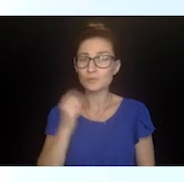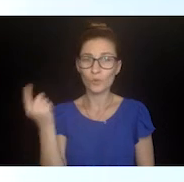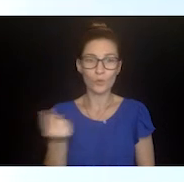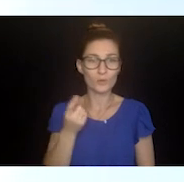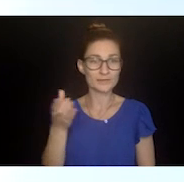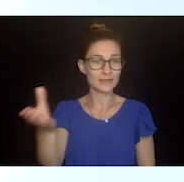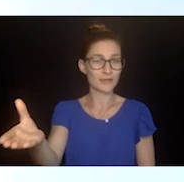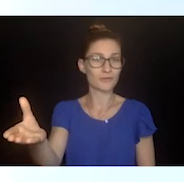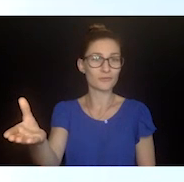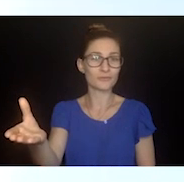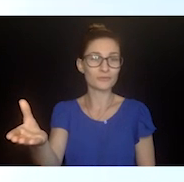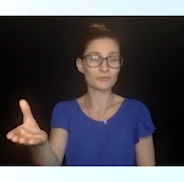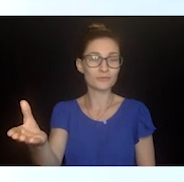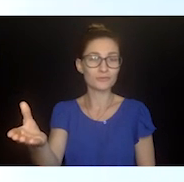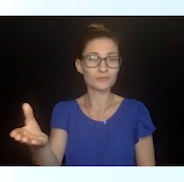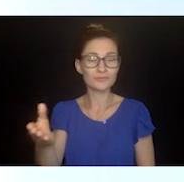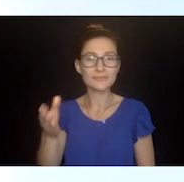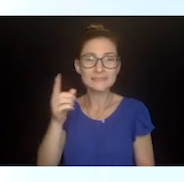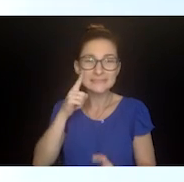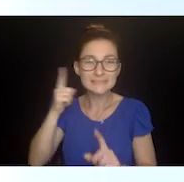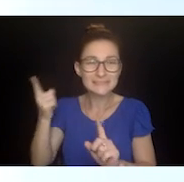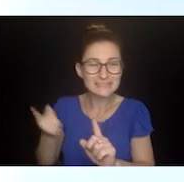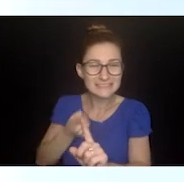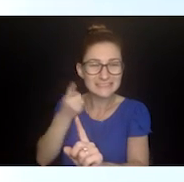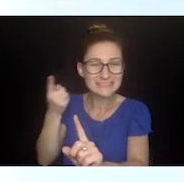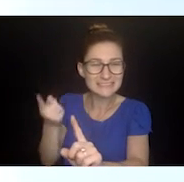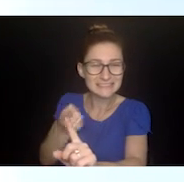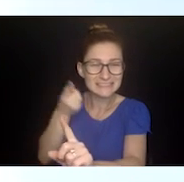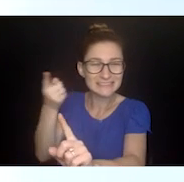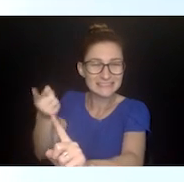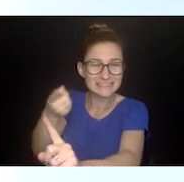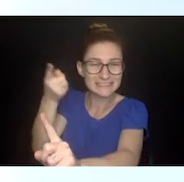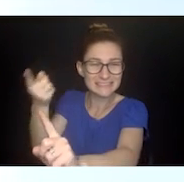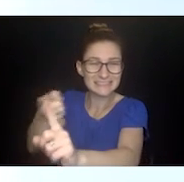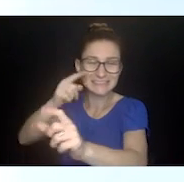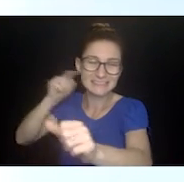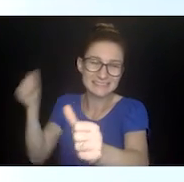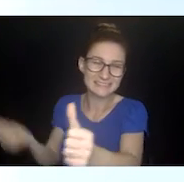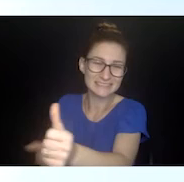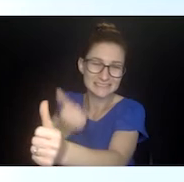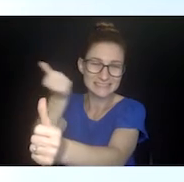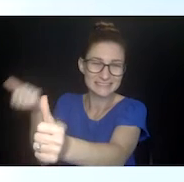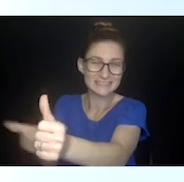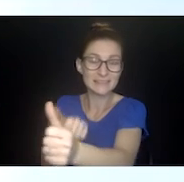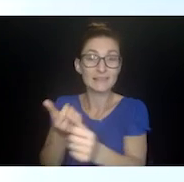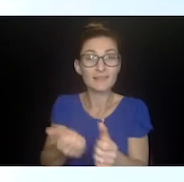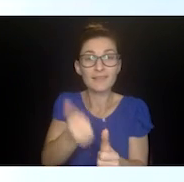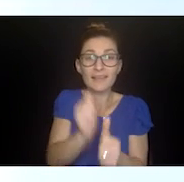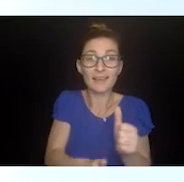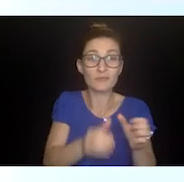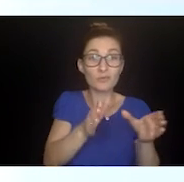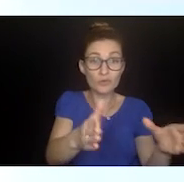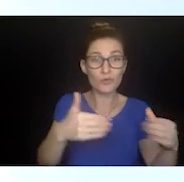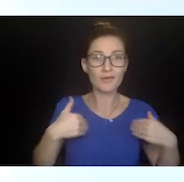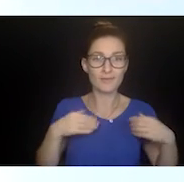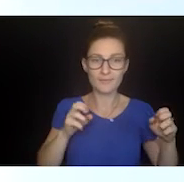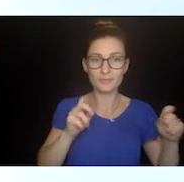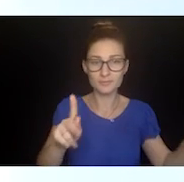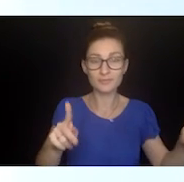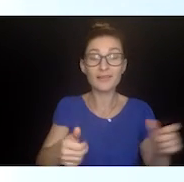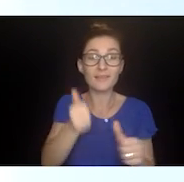light at the end of the tunnel. Every road has opportunities. Everyone has a